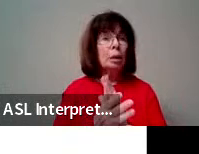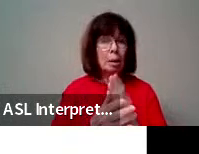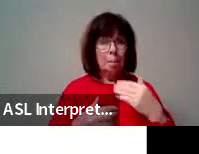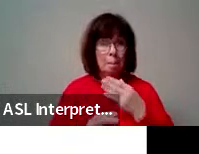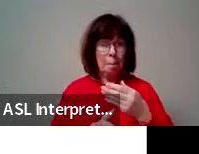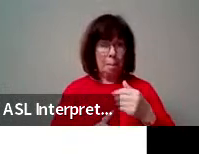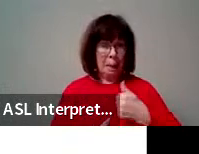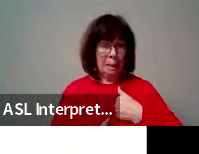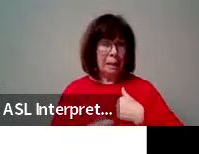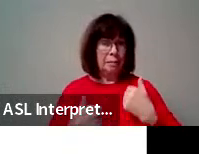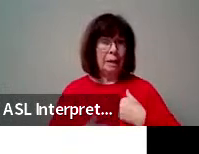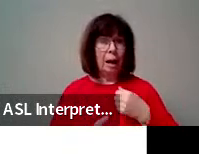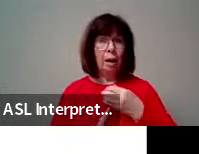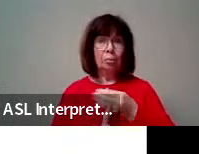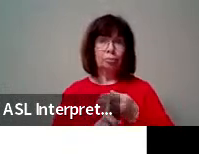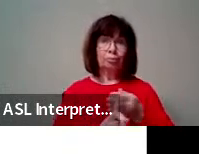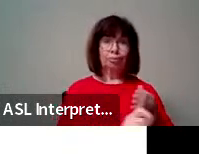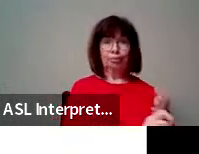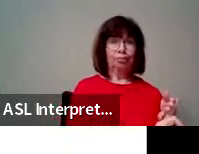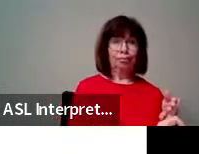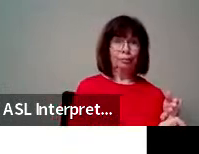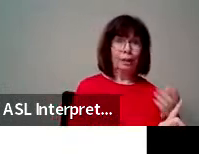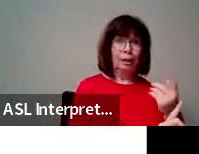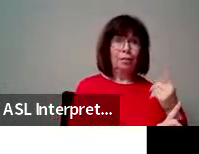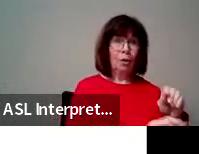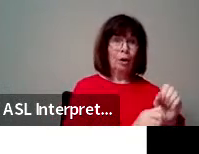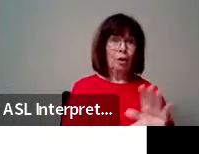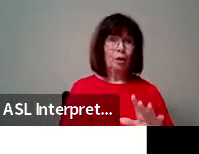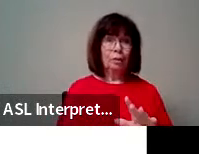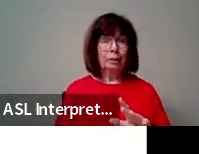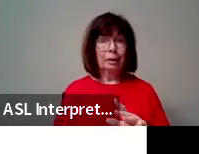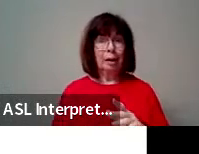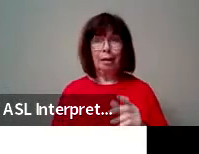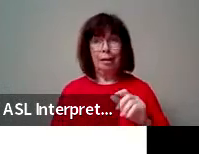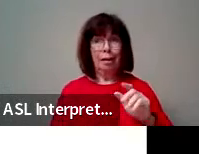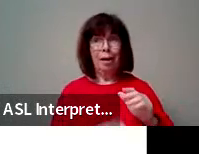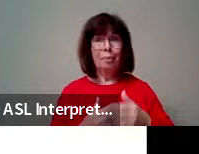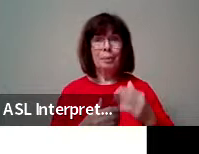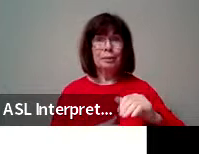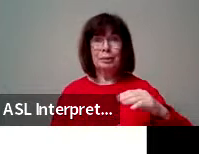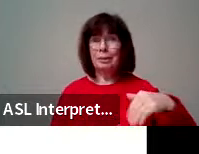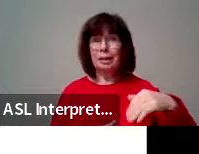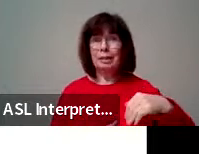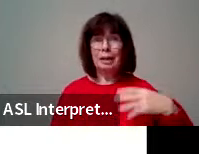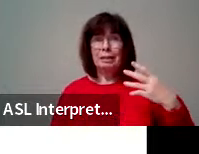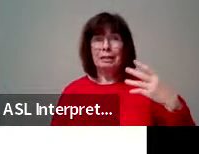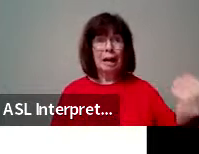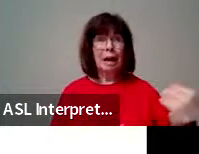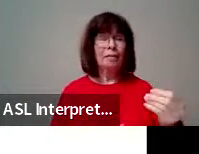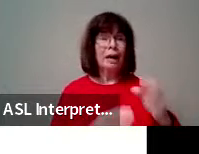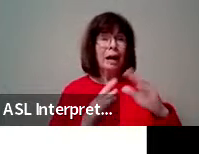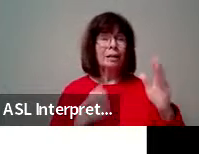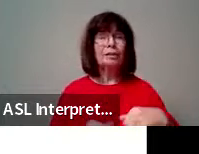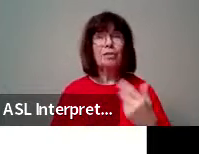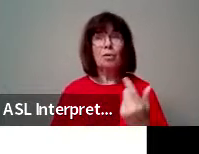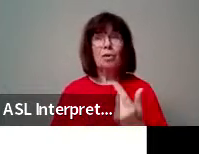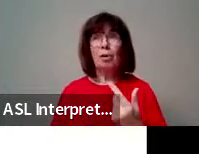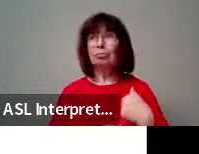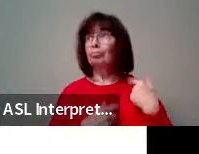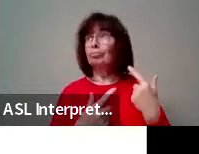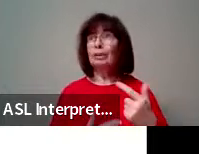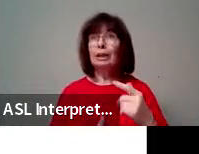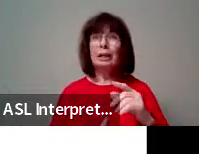been barely left the house except to walk around it for the last 8 or 9 days. Stay home when